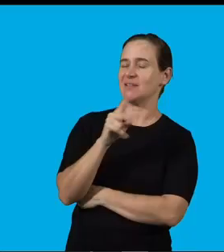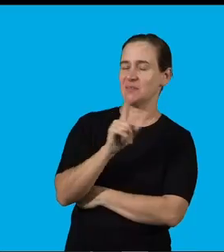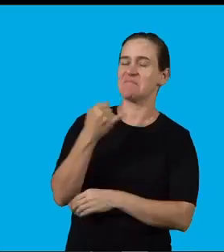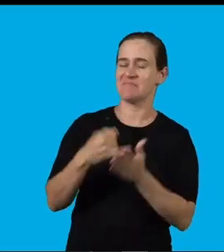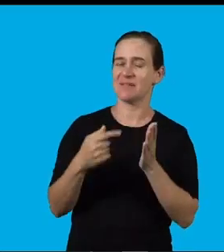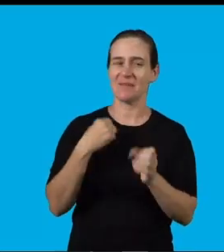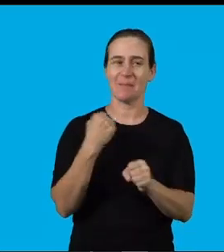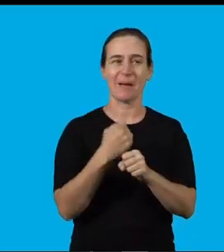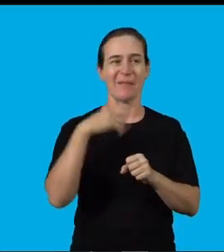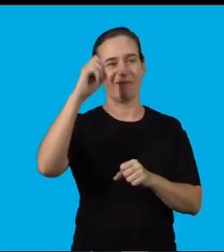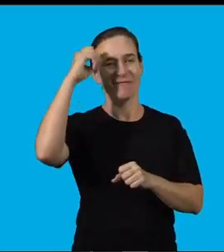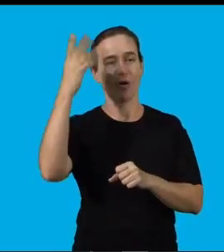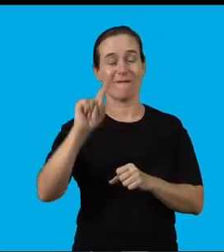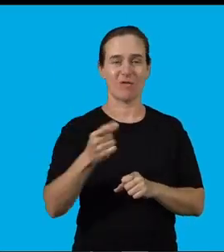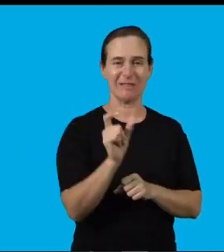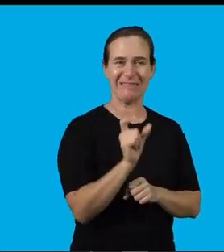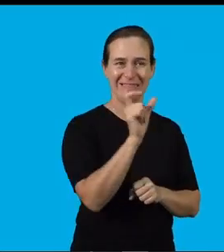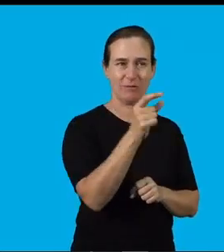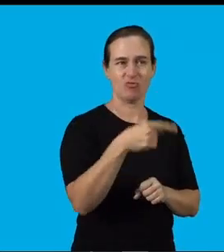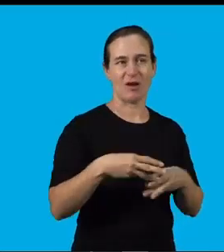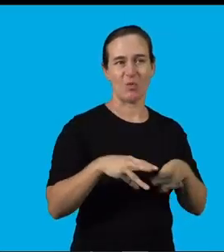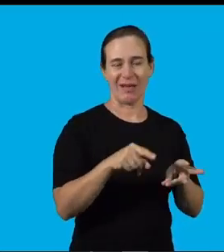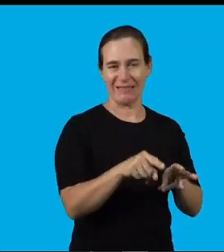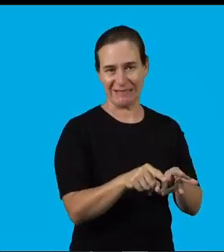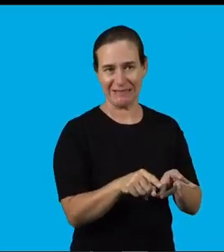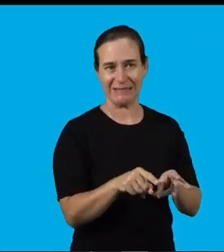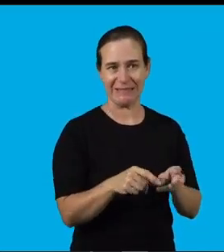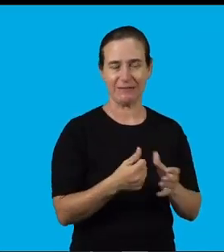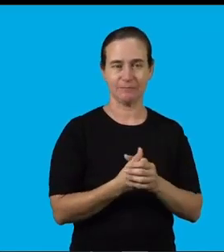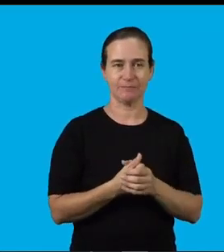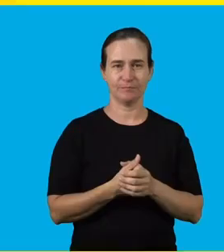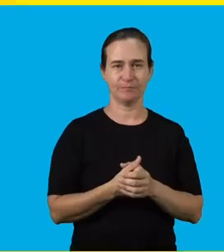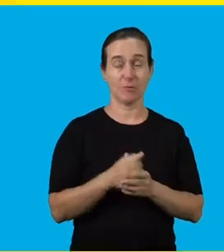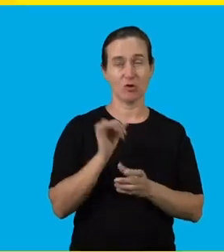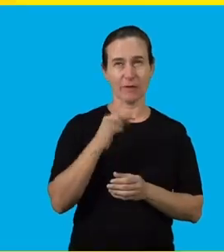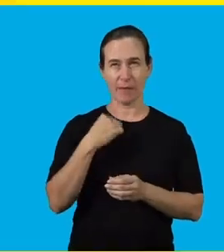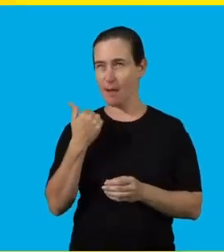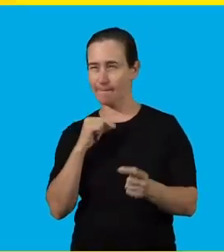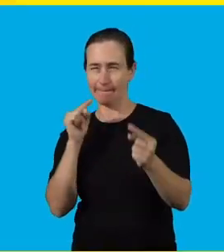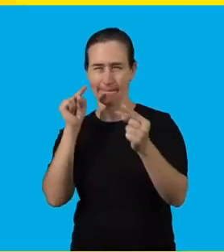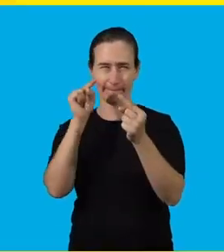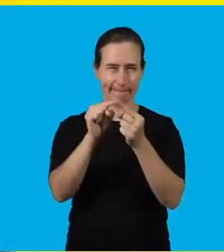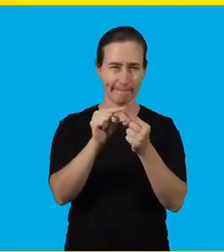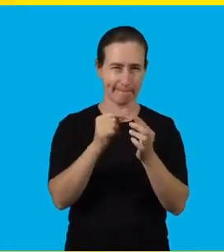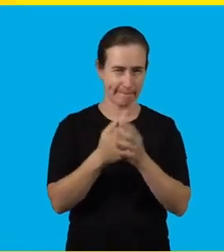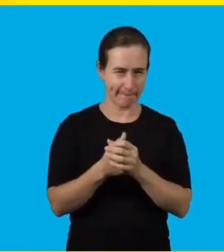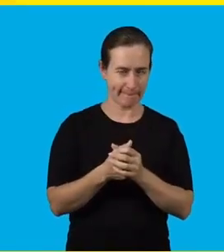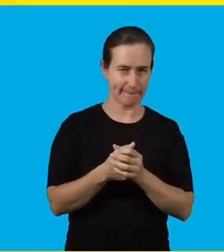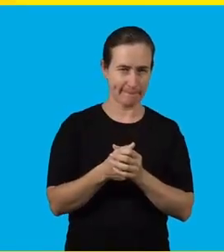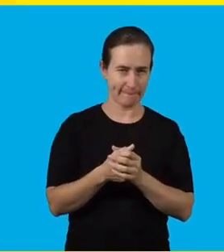is I didn't insert the first term correctly. So if you already have an end goal in mind,